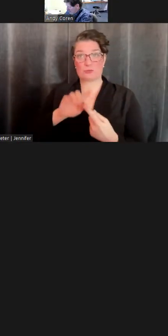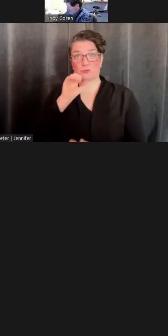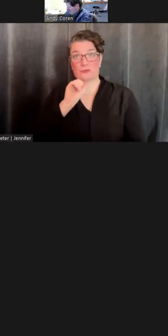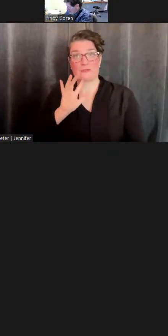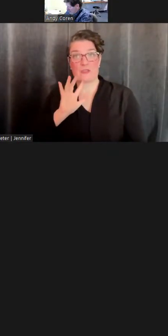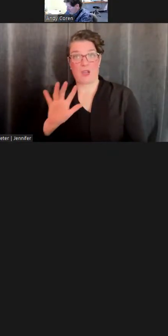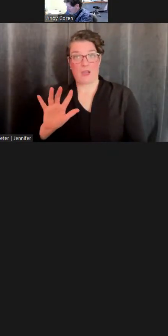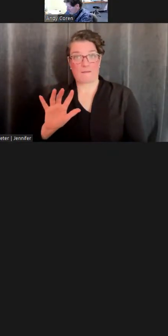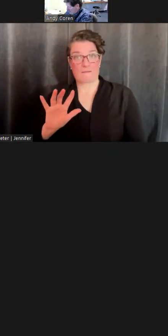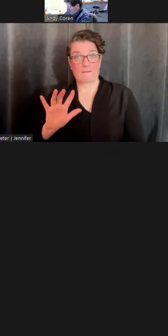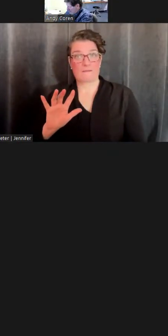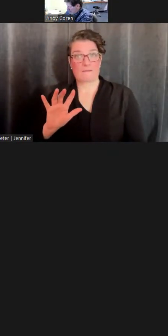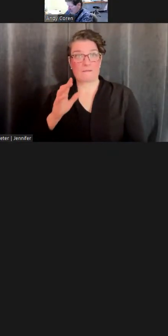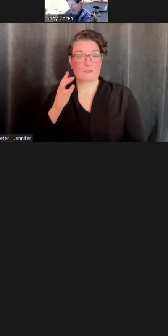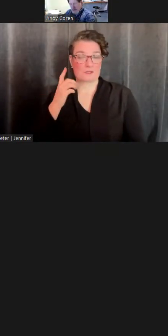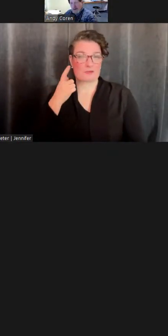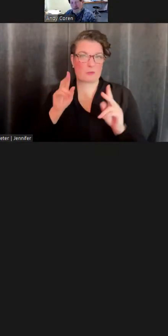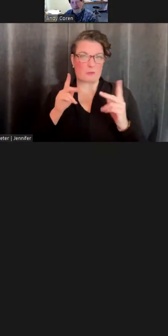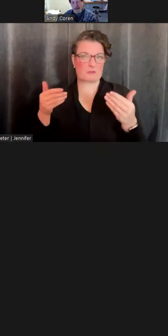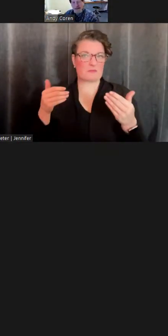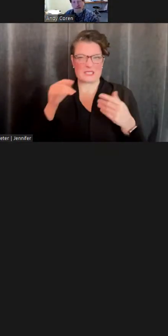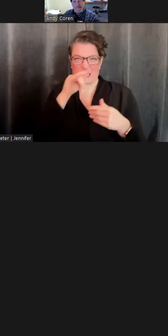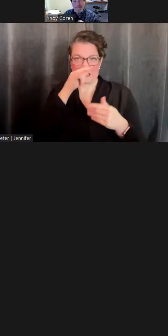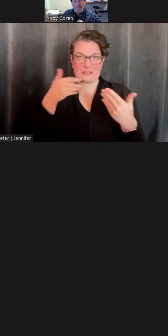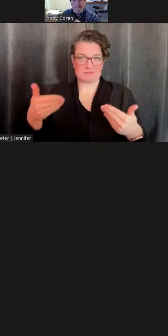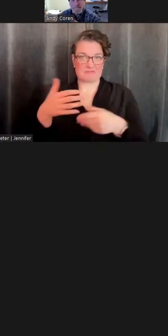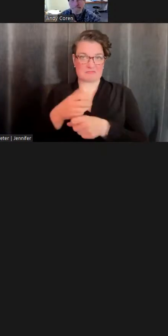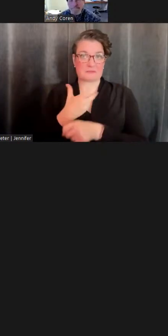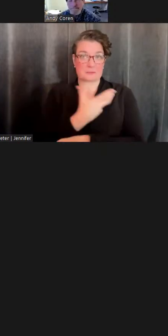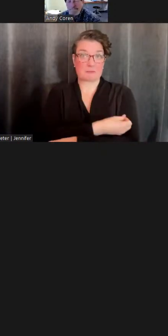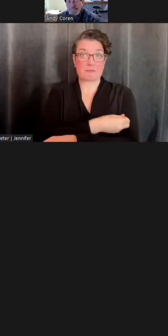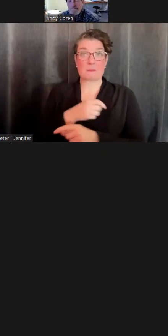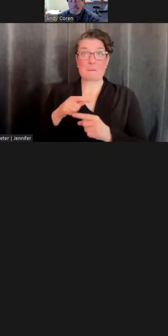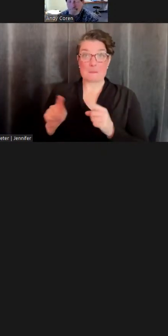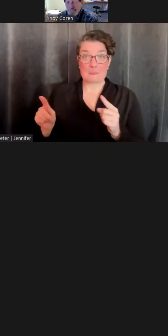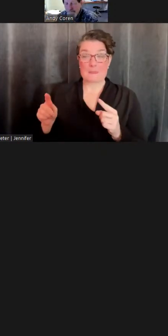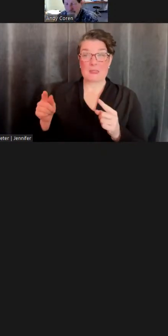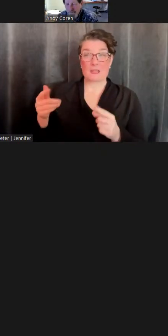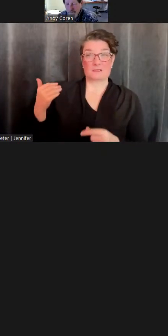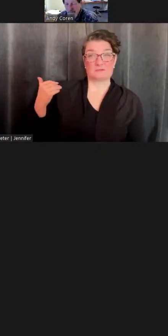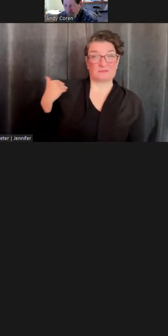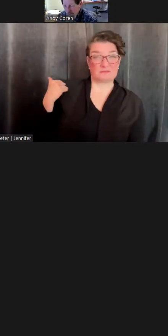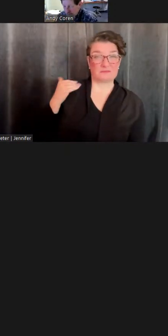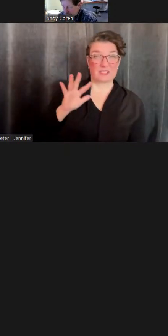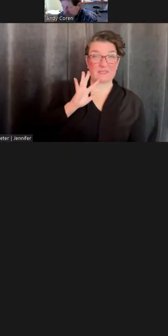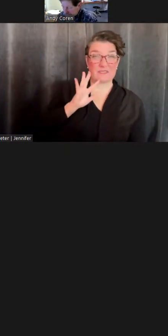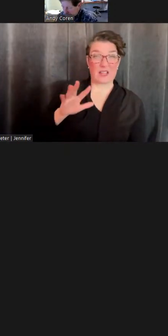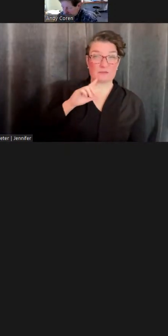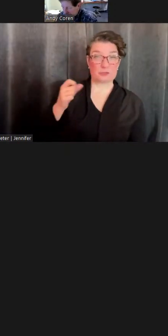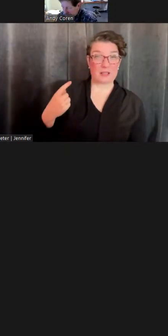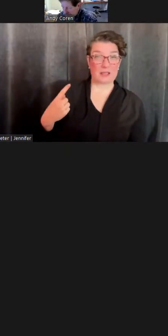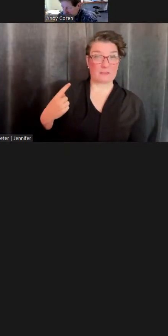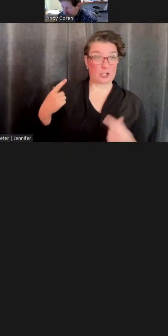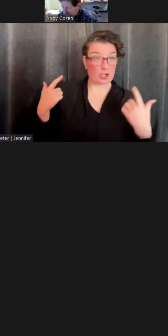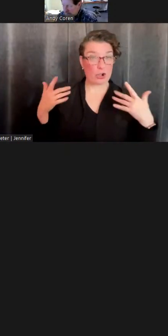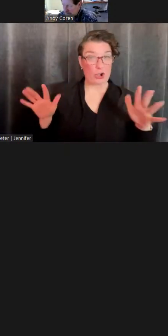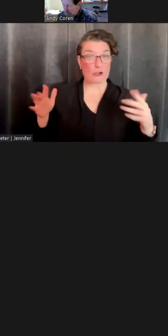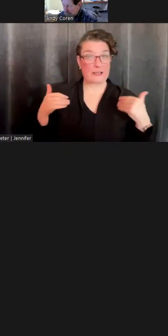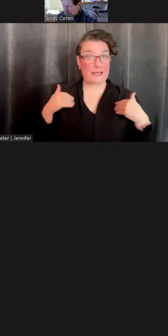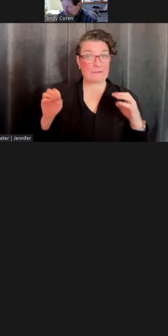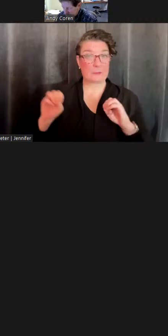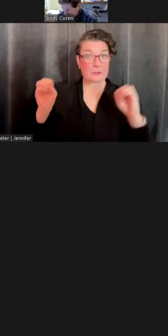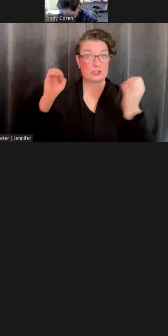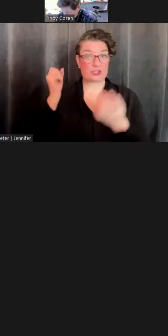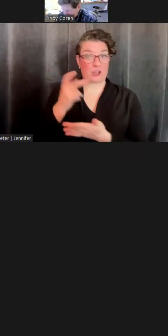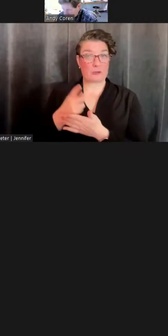vaccine. But going backwards, the 5 to 11 has already had the emergency authorization for